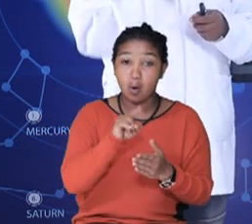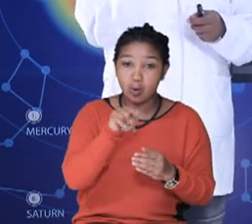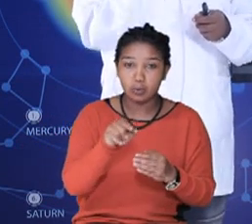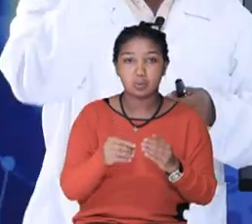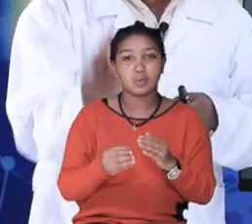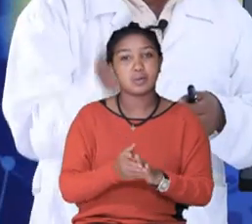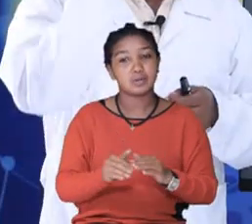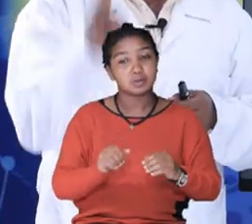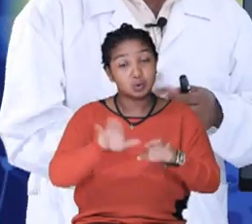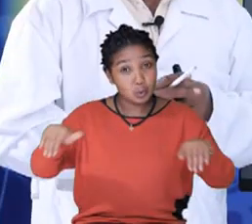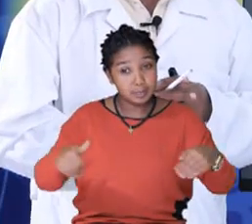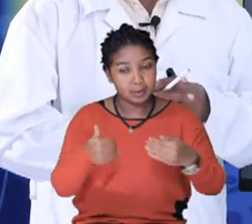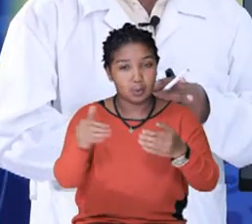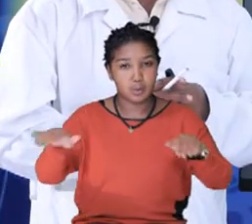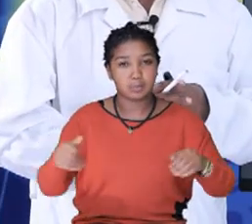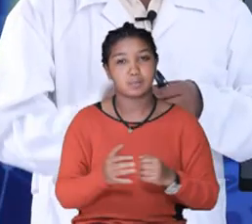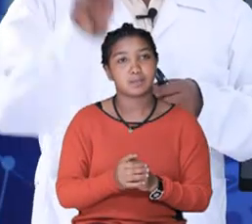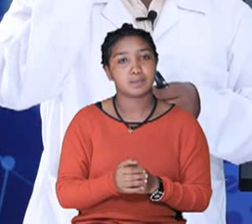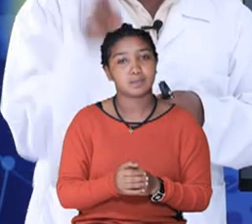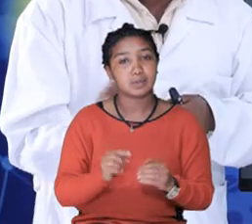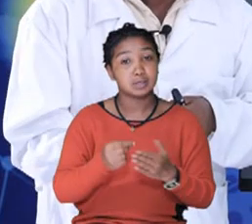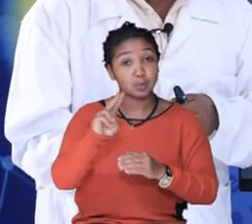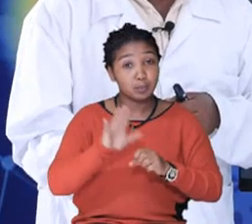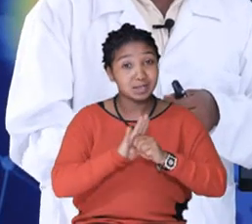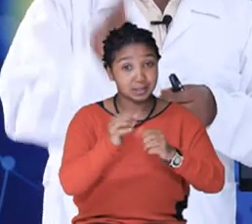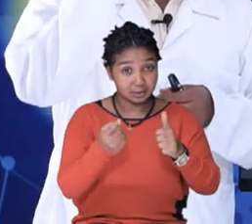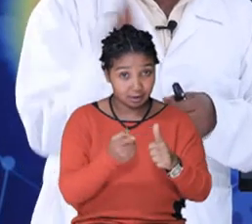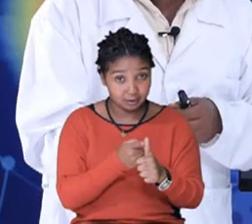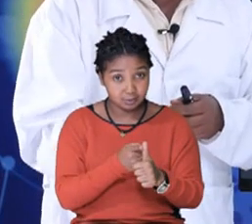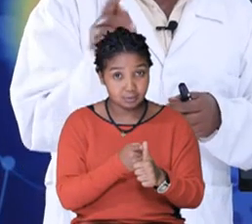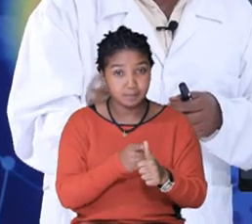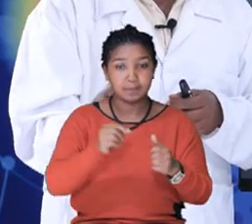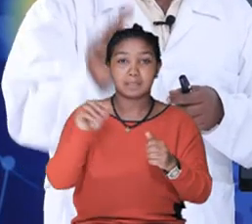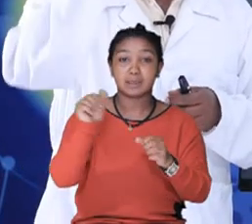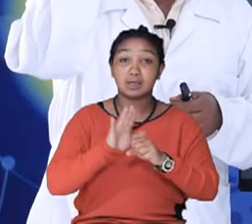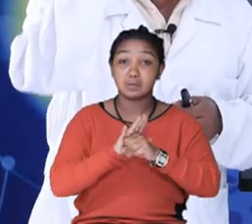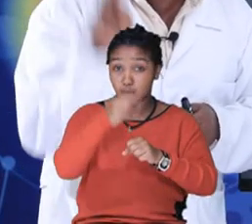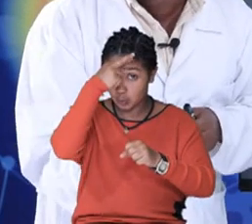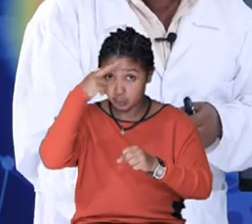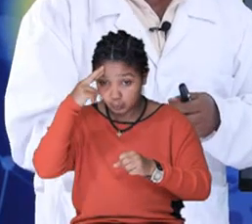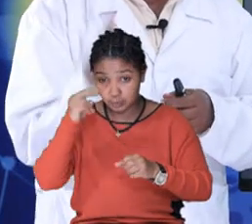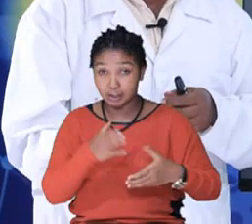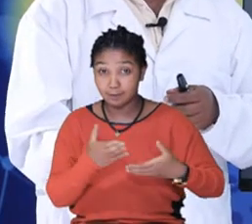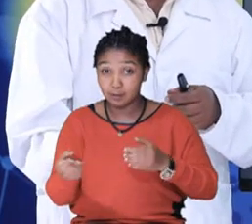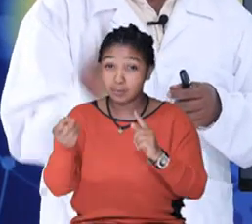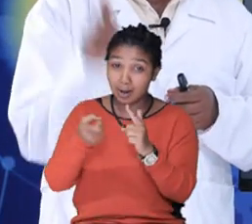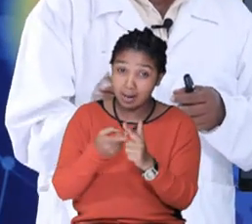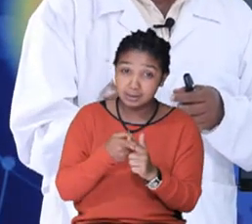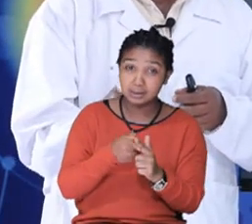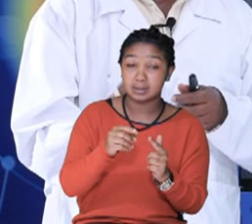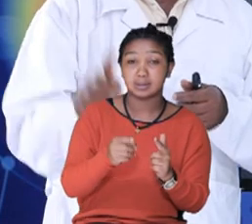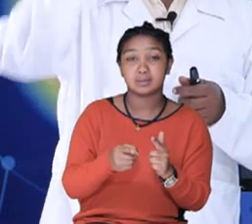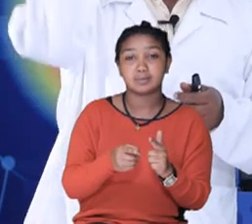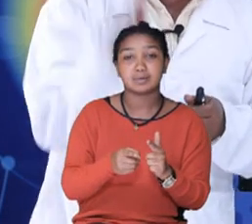you when you're swimming in the pool. The two pressures are, one is the pressure due to the fluid, plus the